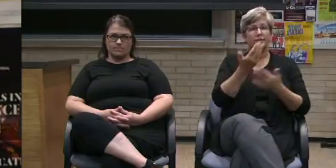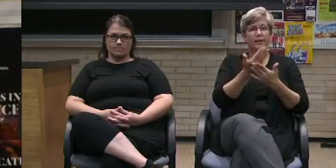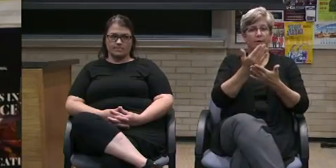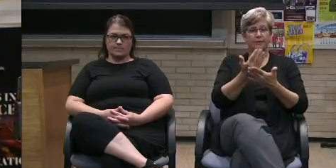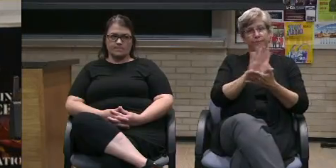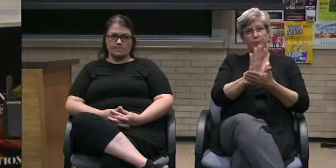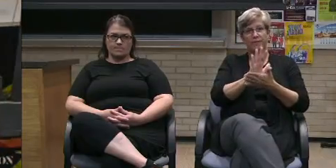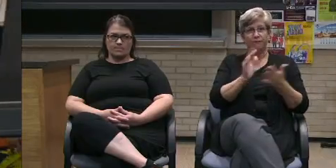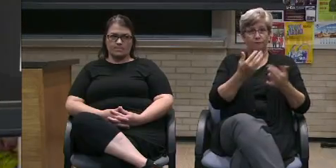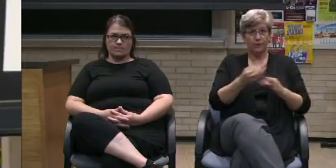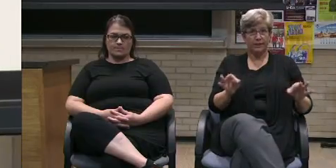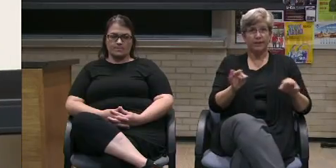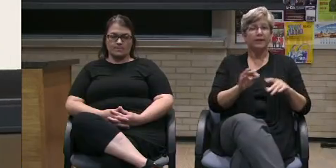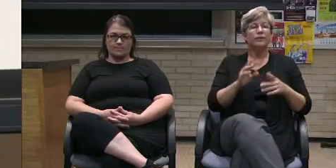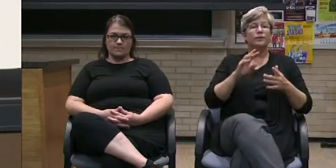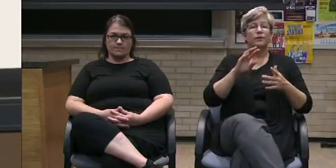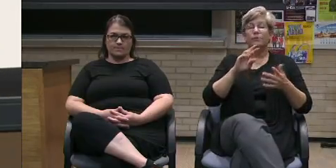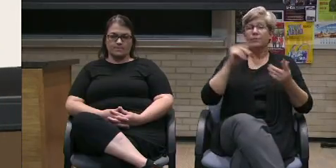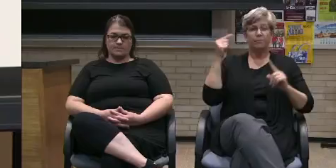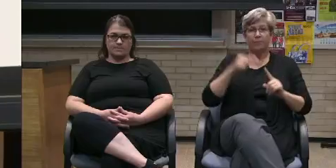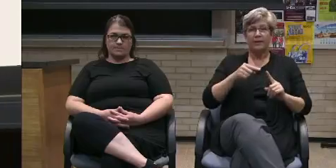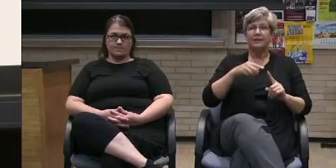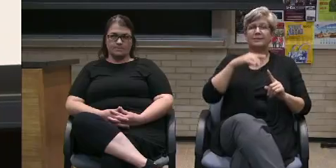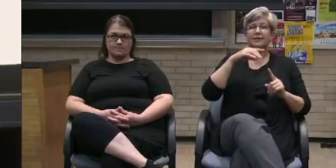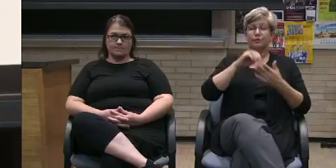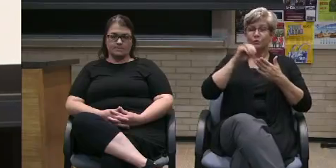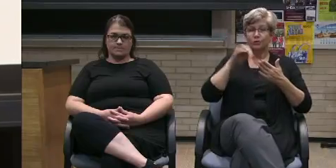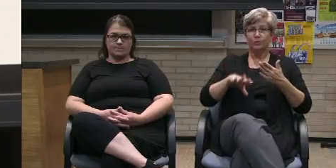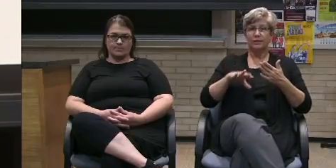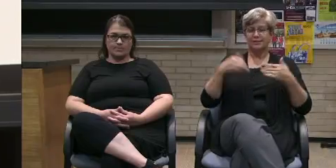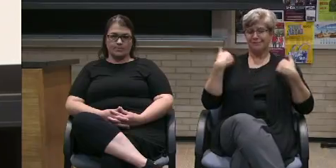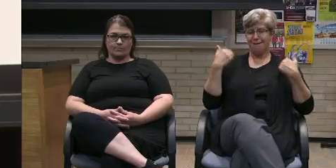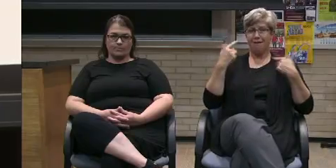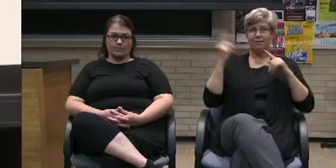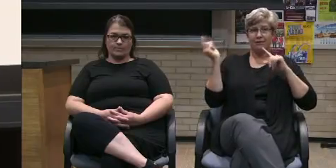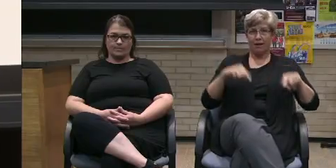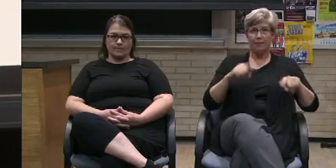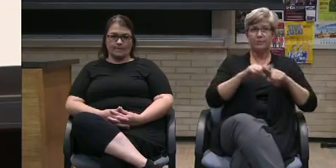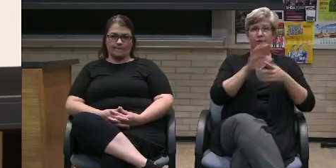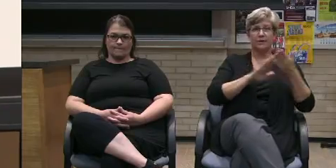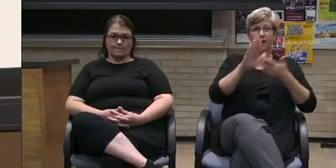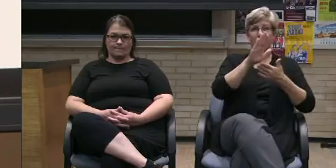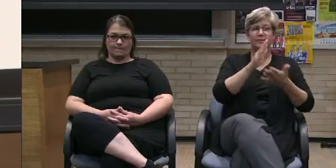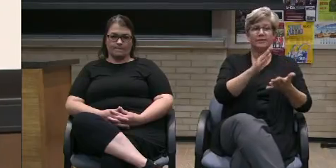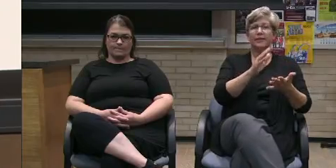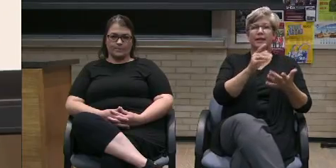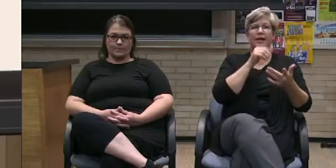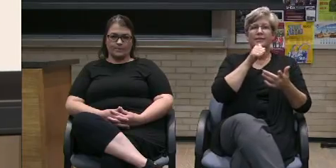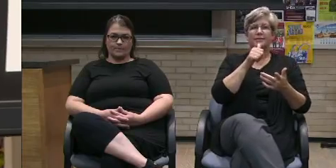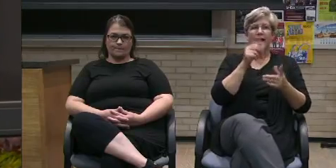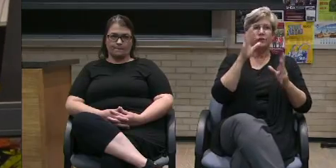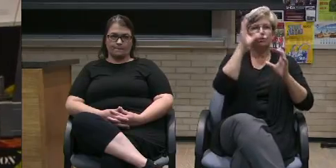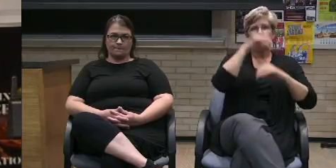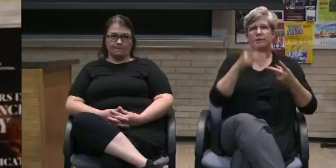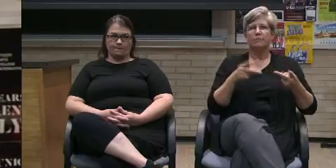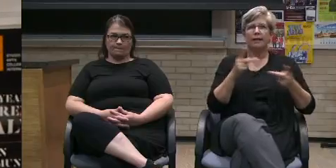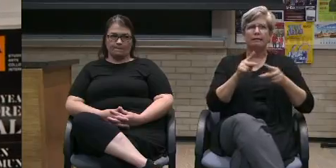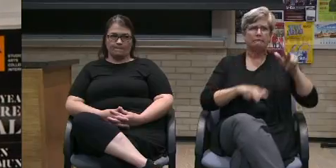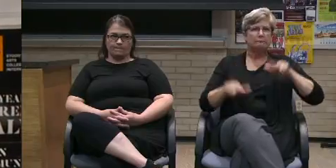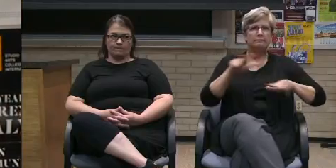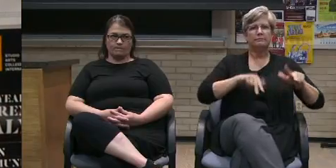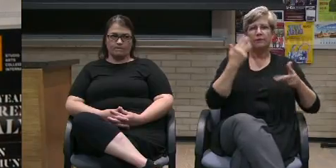on the college campus in middle and high school. And again, that idea that it's not a foreign entity to be at